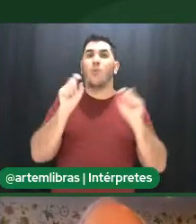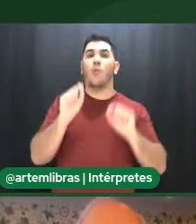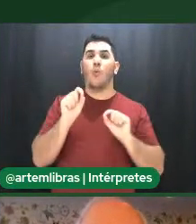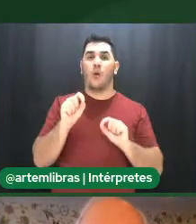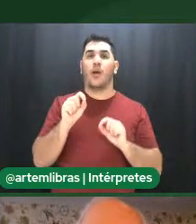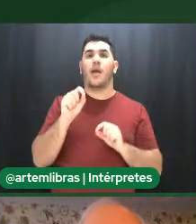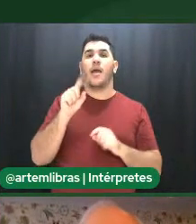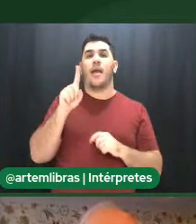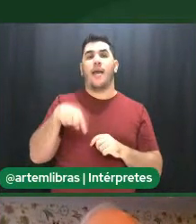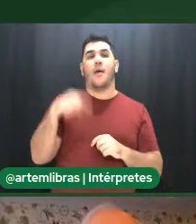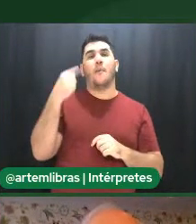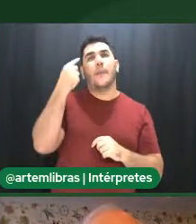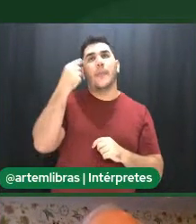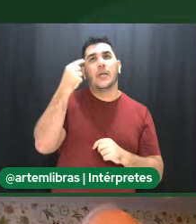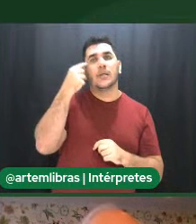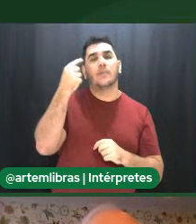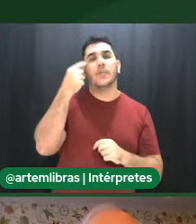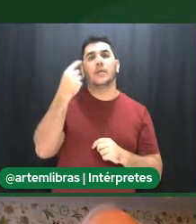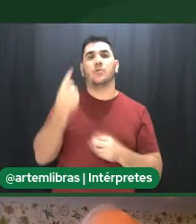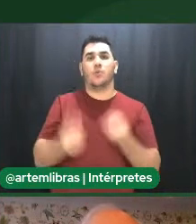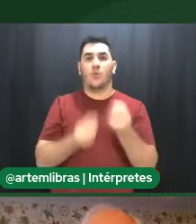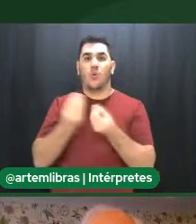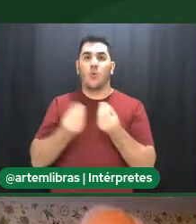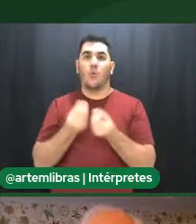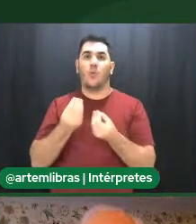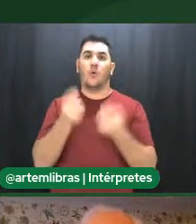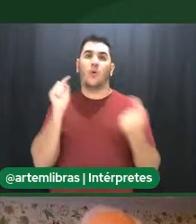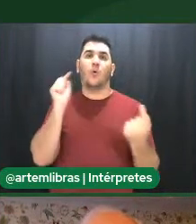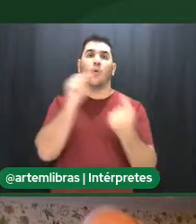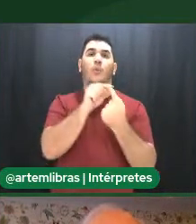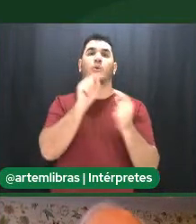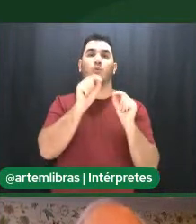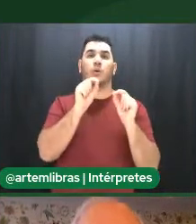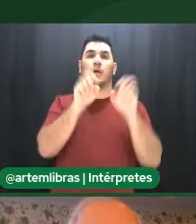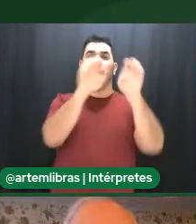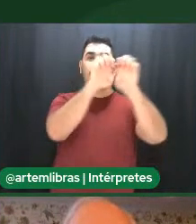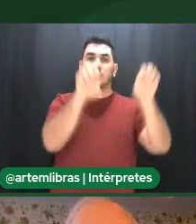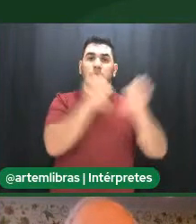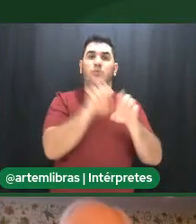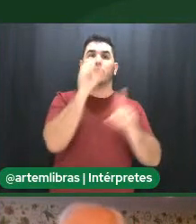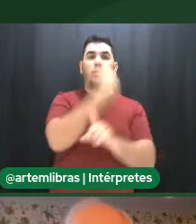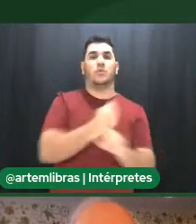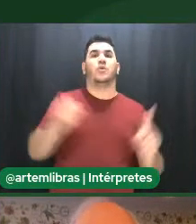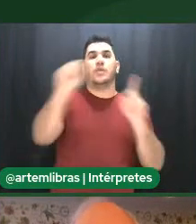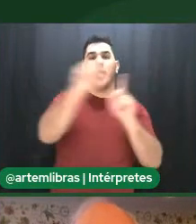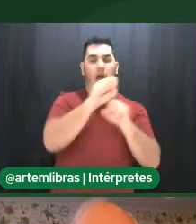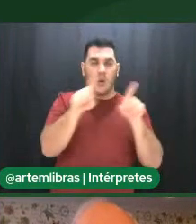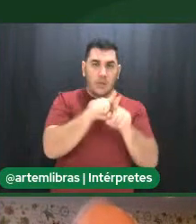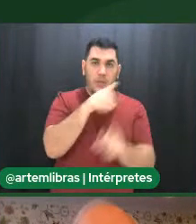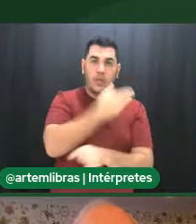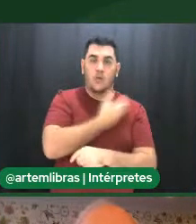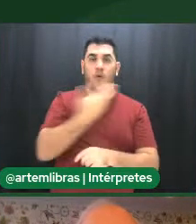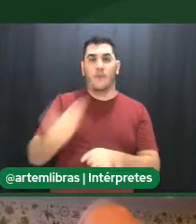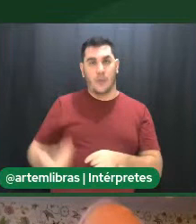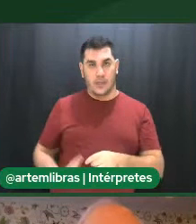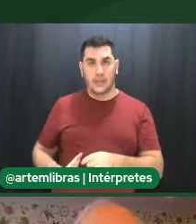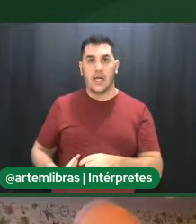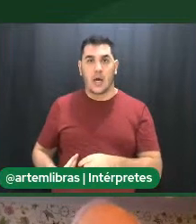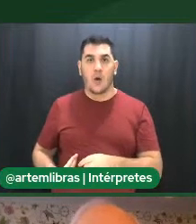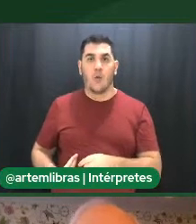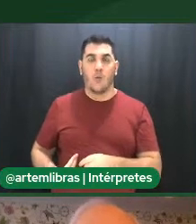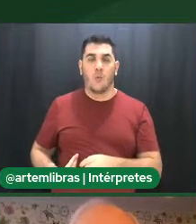being part of a large socio-technical system. So we have to manage not just the technical parts,